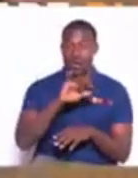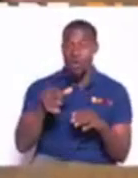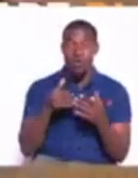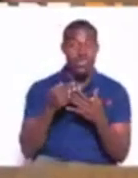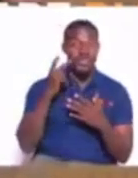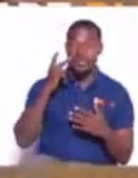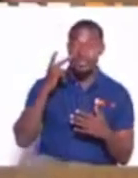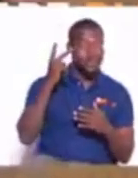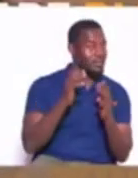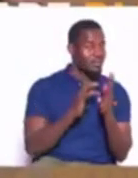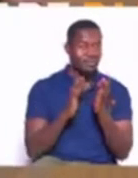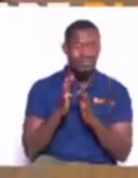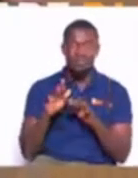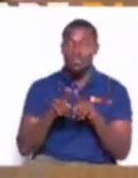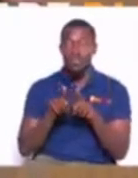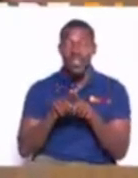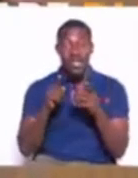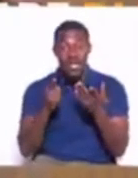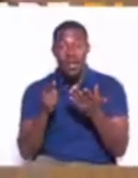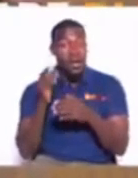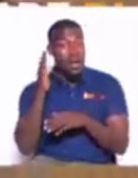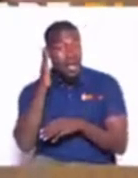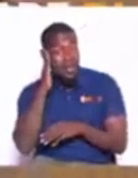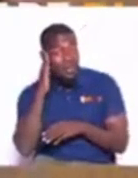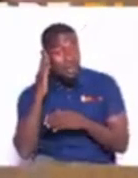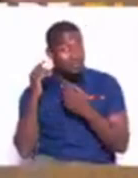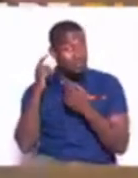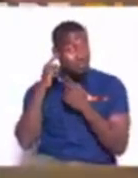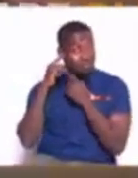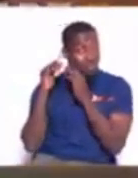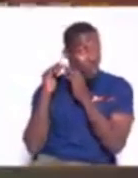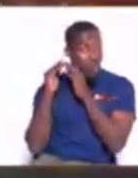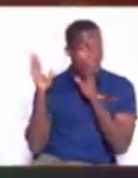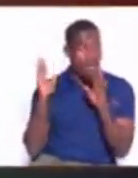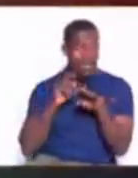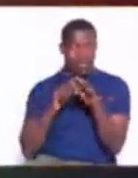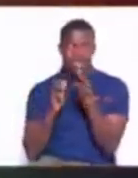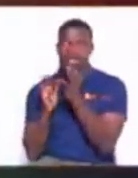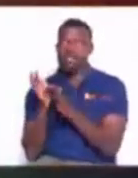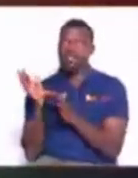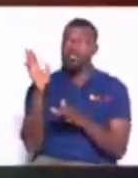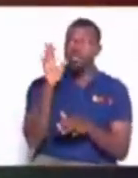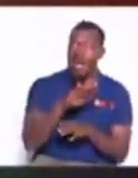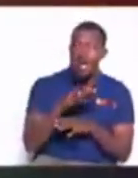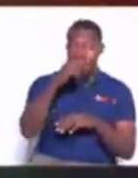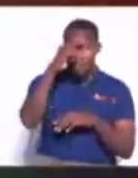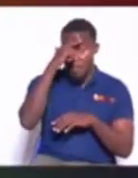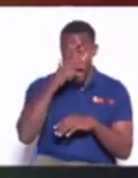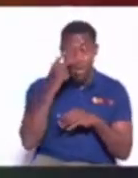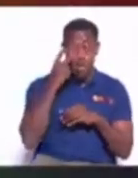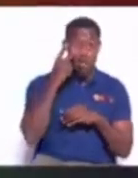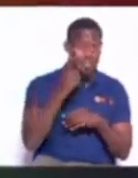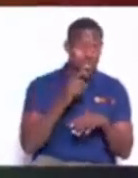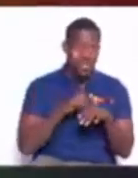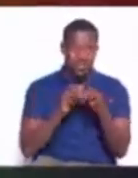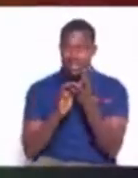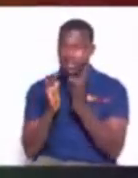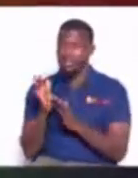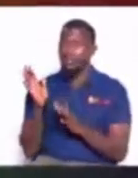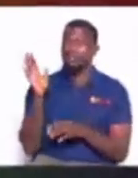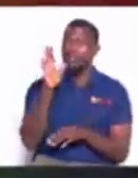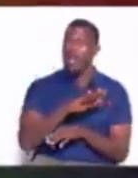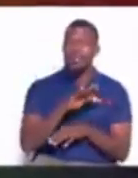comes. They'll hear again when Jesus comes. We wish those of you who are in this site